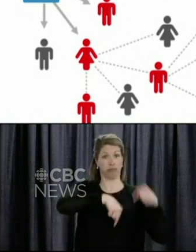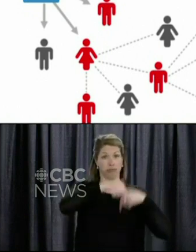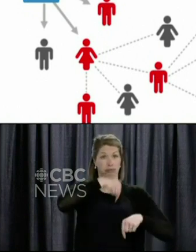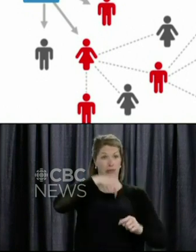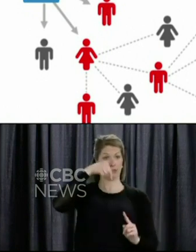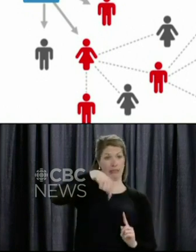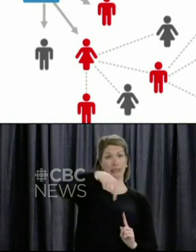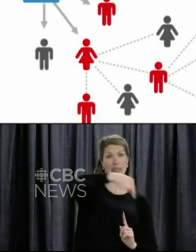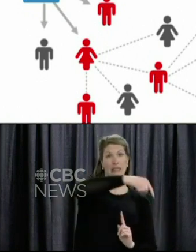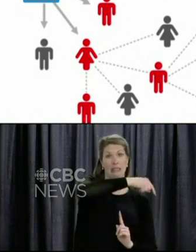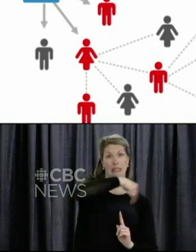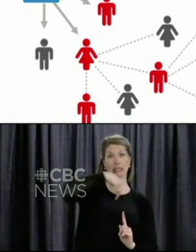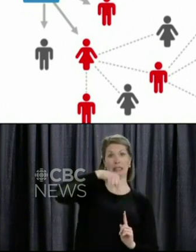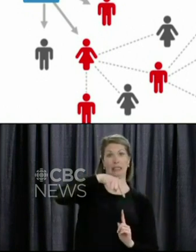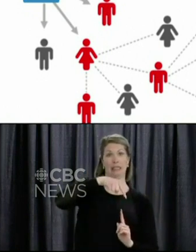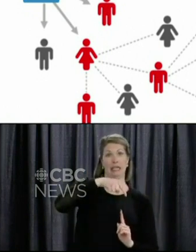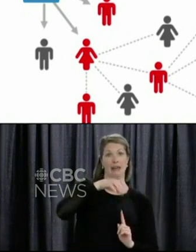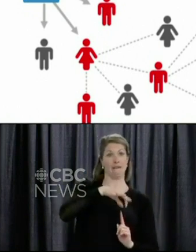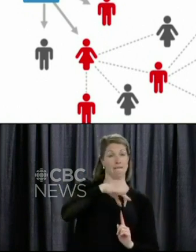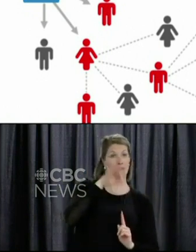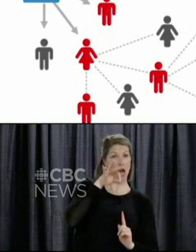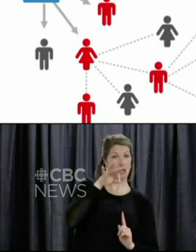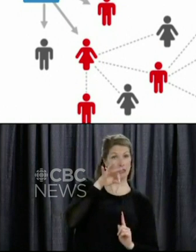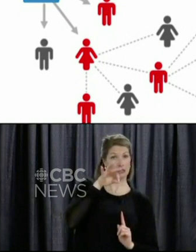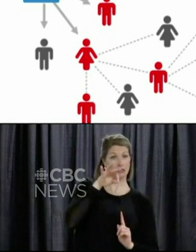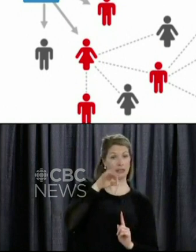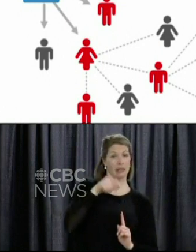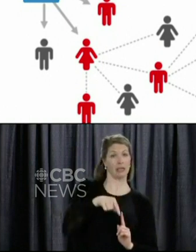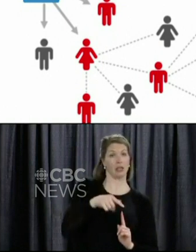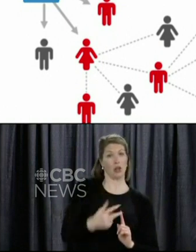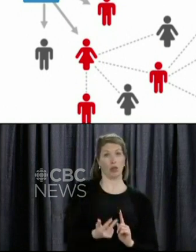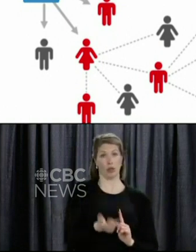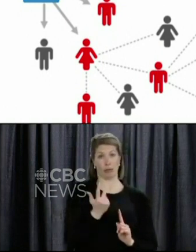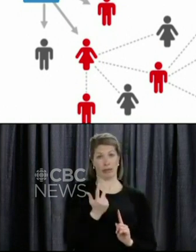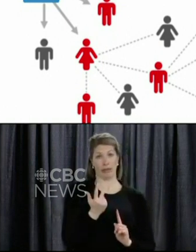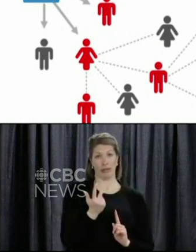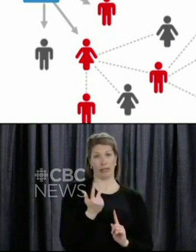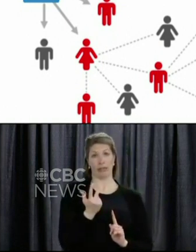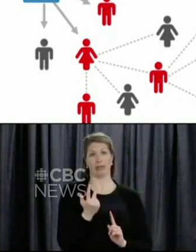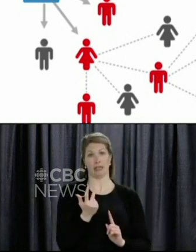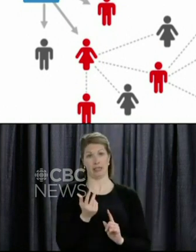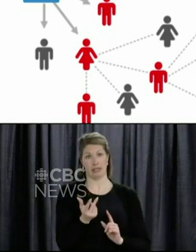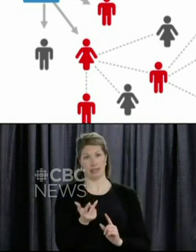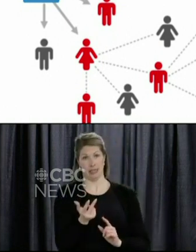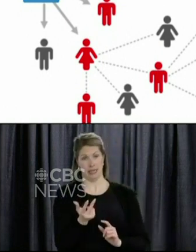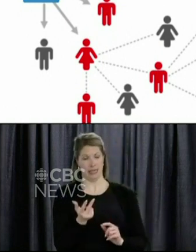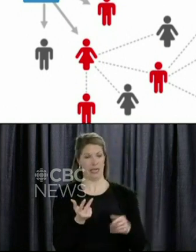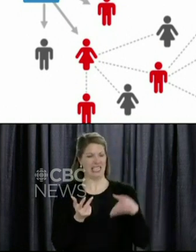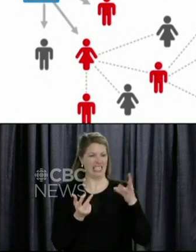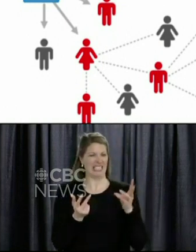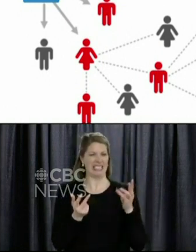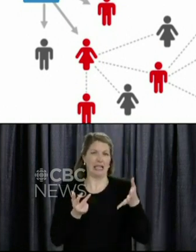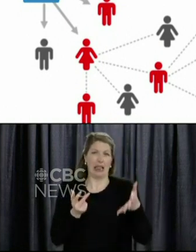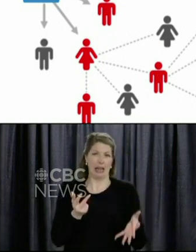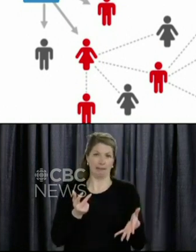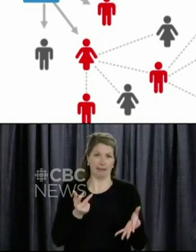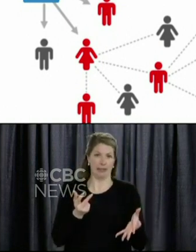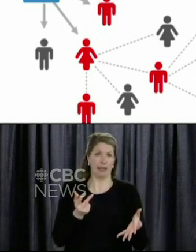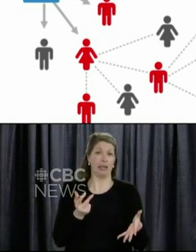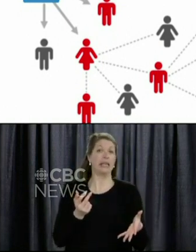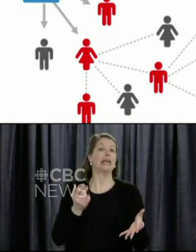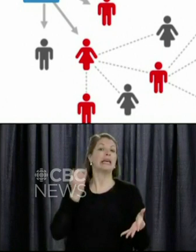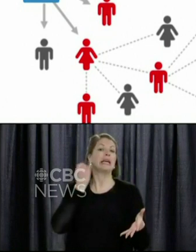that means that's 6 individuals from the community spreading the virus. And what the modeling shows, and this is not our work, is that if you